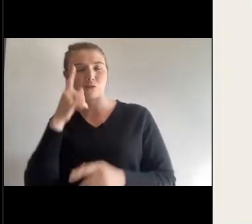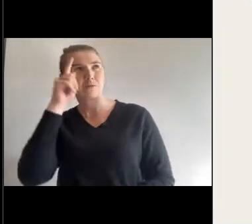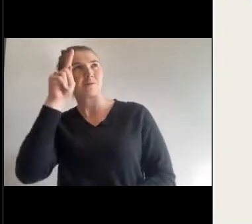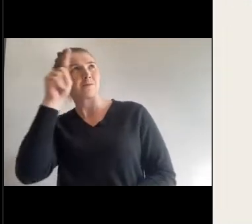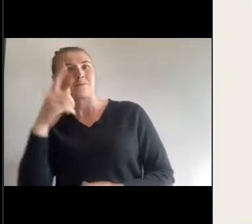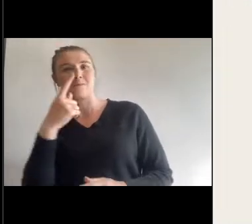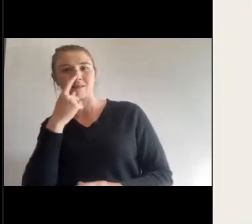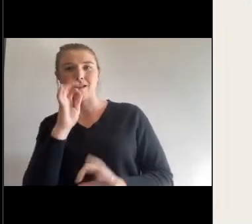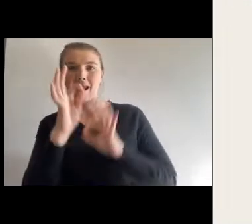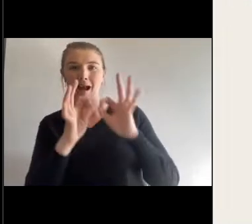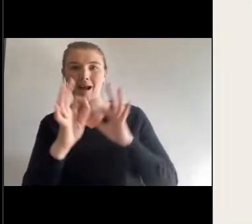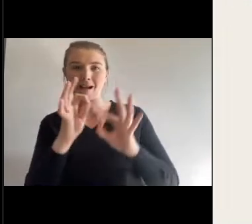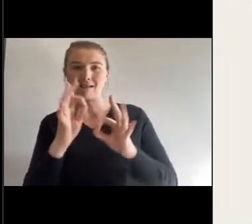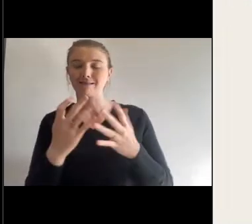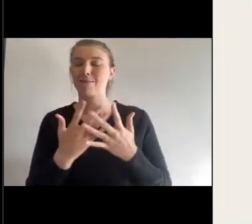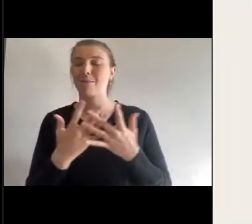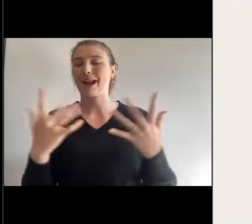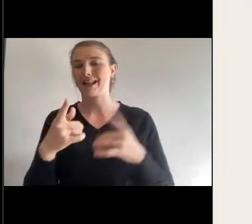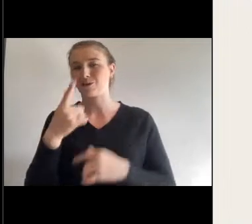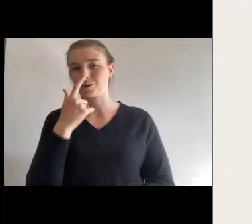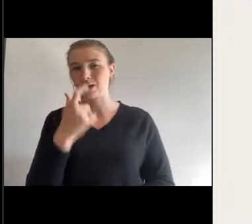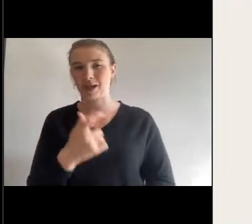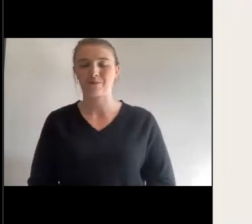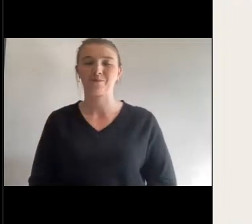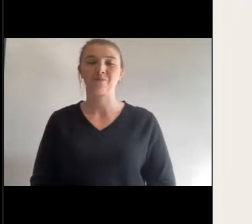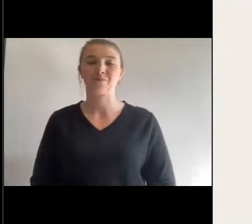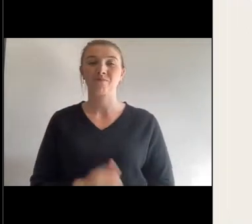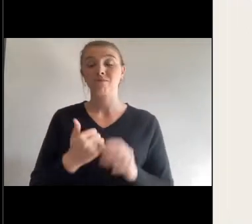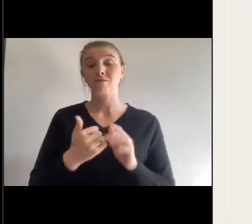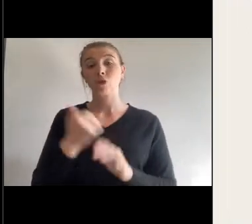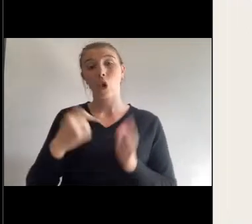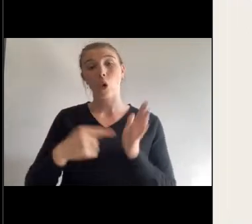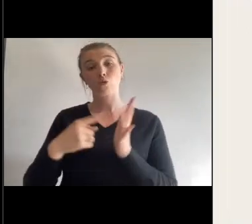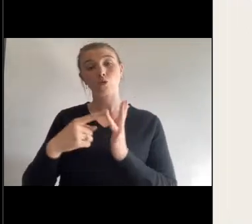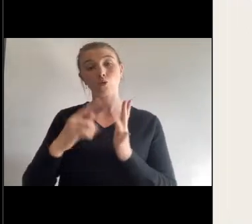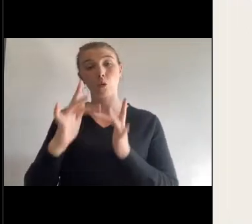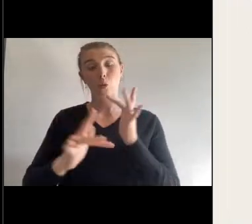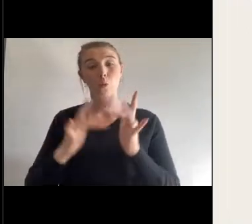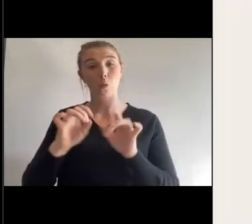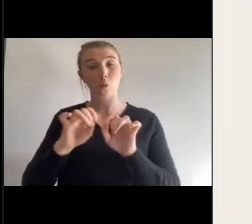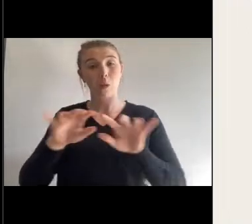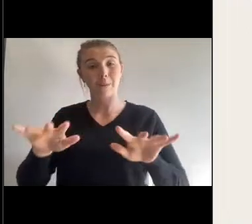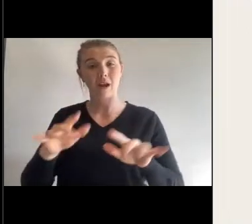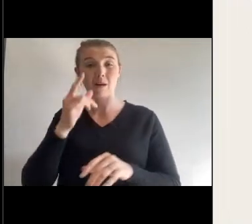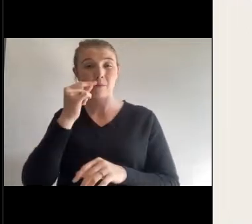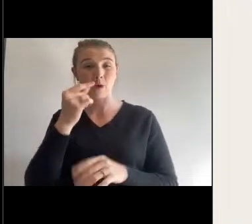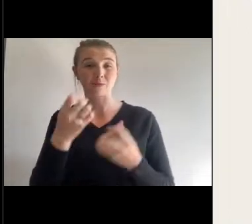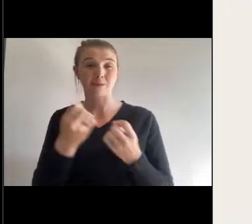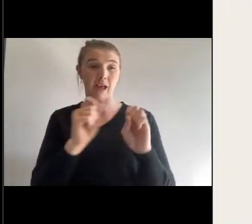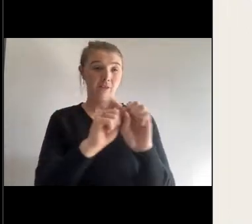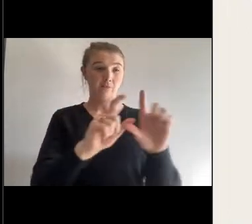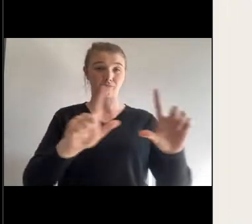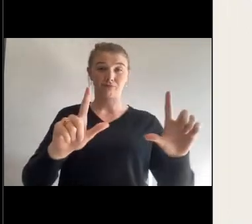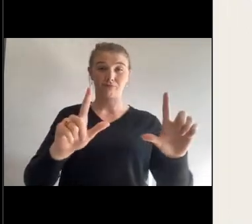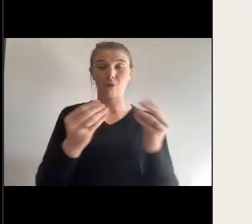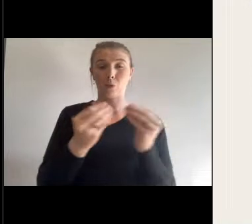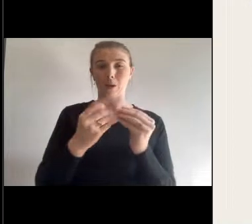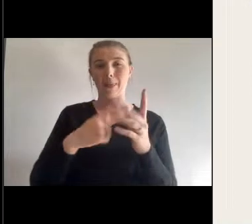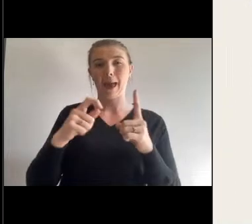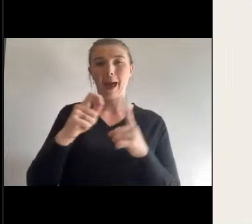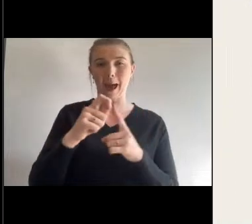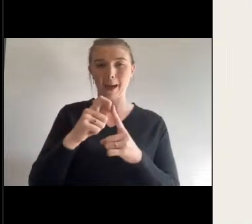can. In GoToWebinar, you're probably joined via a browser, but you may have joined via the GoToWebinar app, in which case just look for a chat